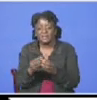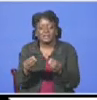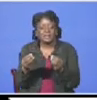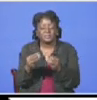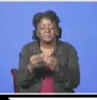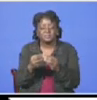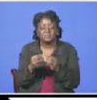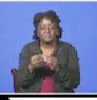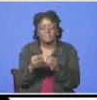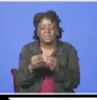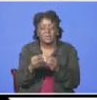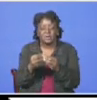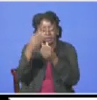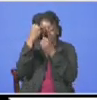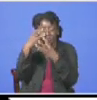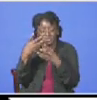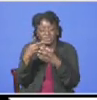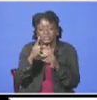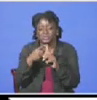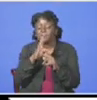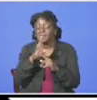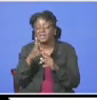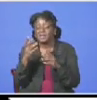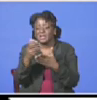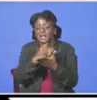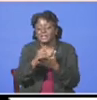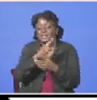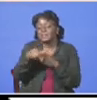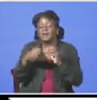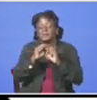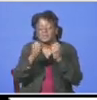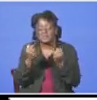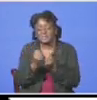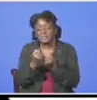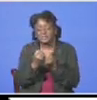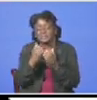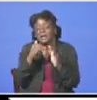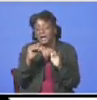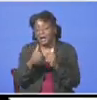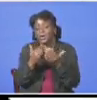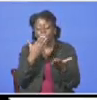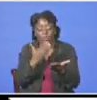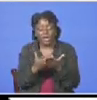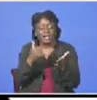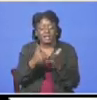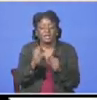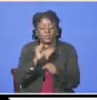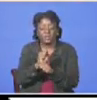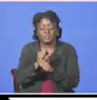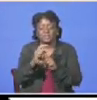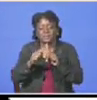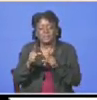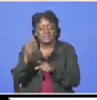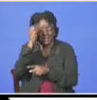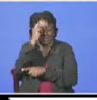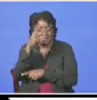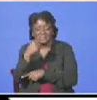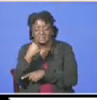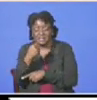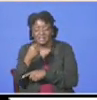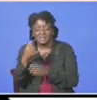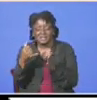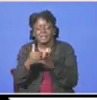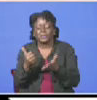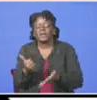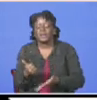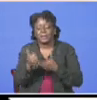data to be collected about the system's effectiveness. However, Minister Ferreira contends that this new project will go a far way in